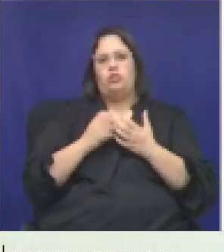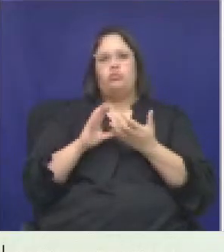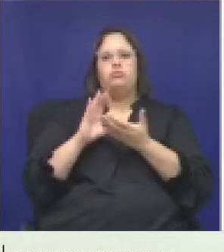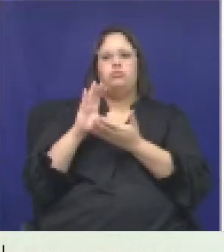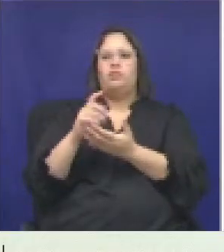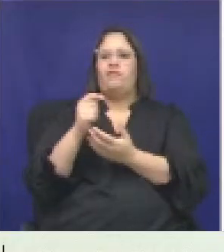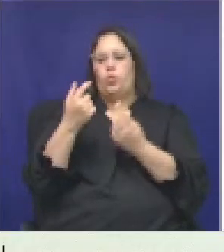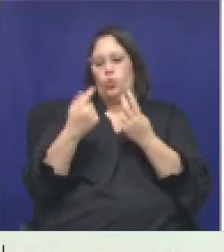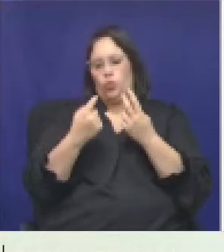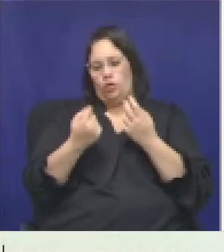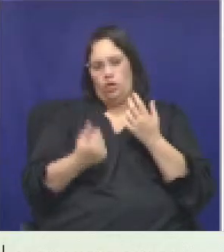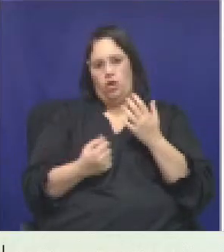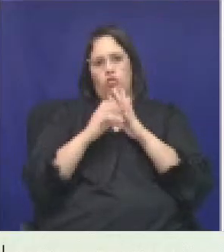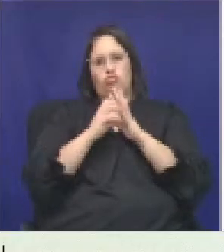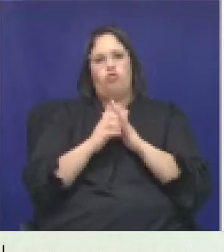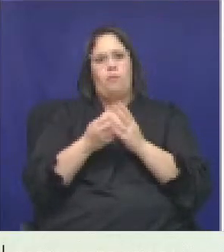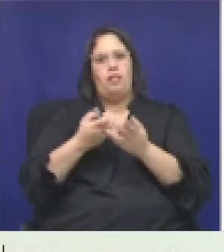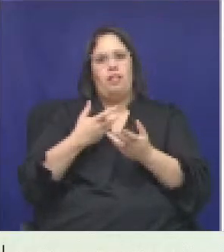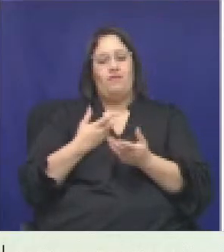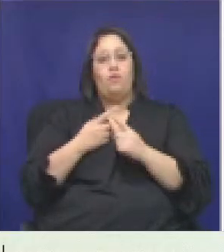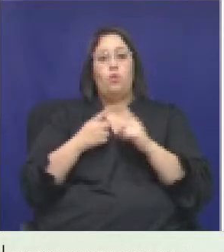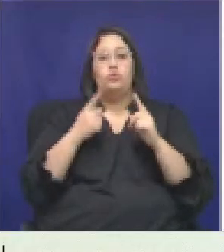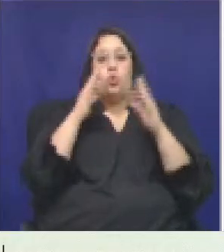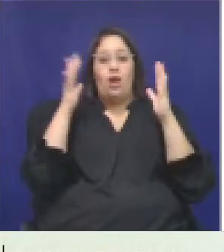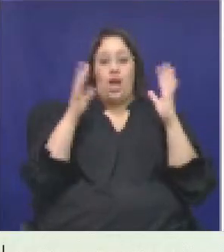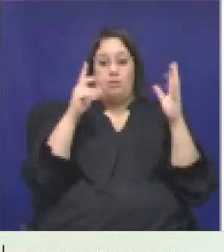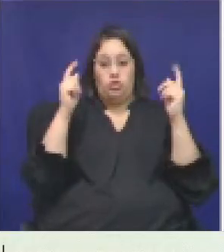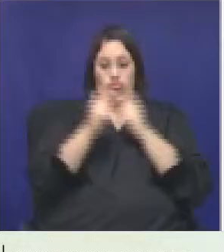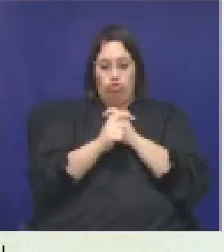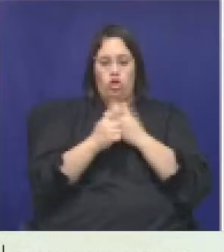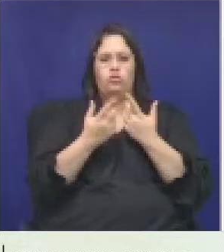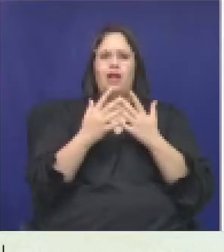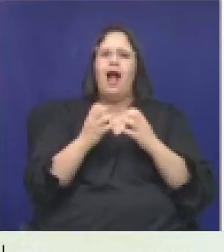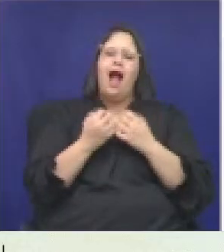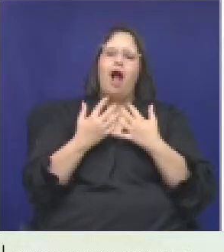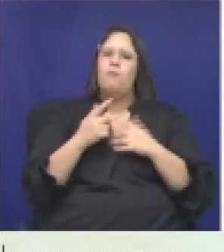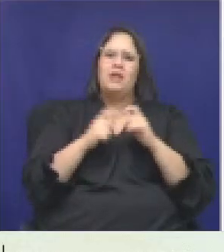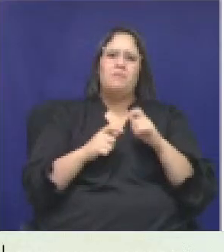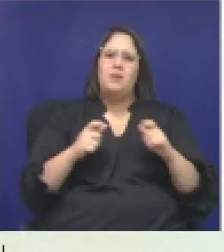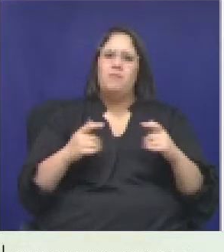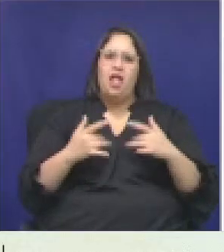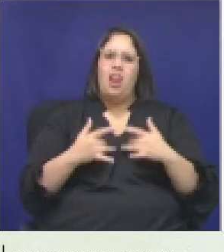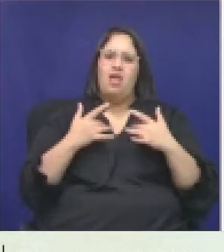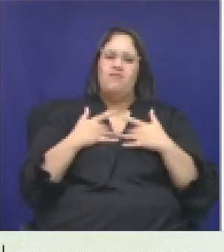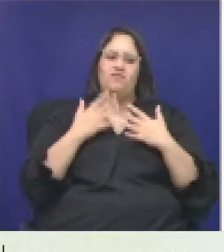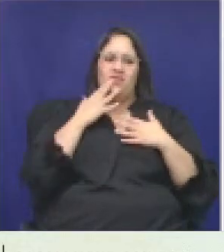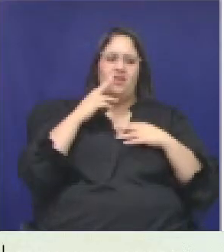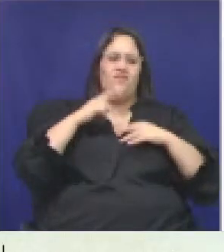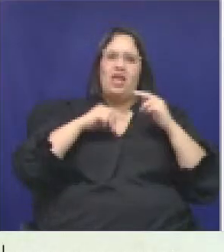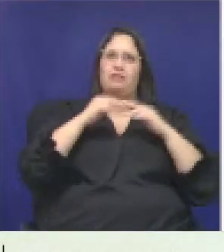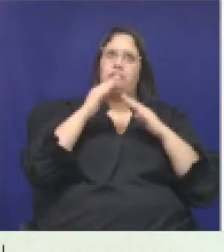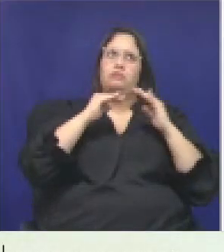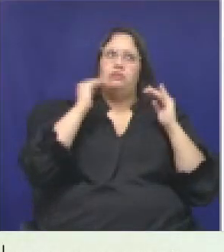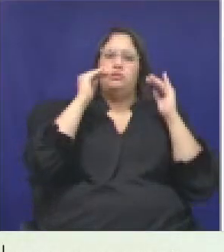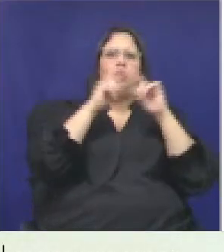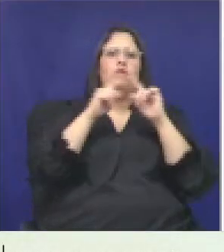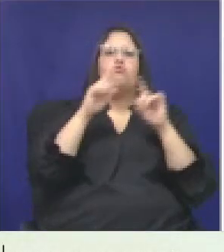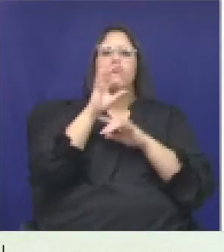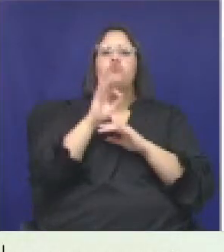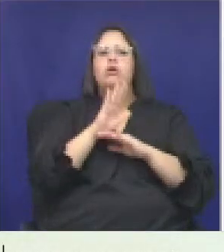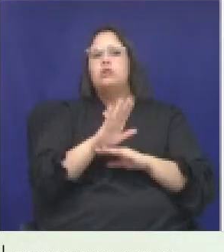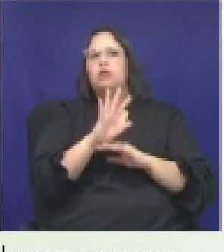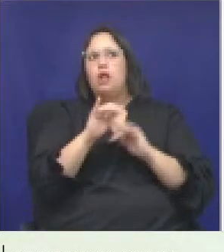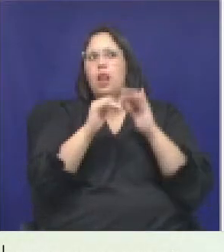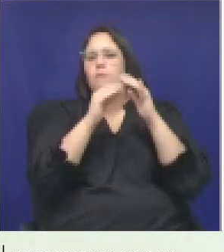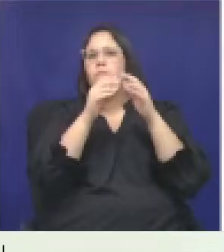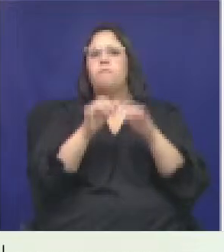examples come to mind. In the context of climate change, exactly how many people live on floodplains and at what rate is that